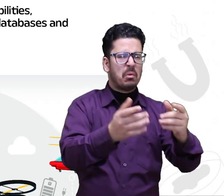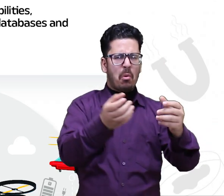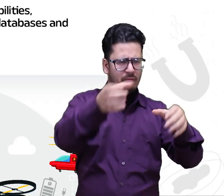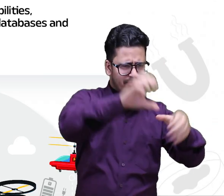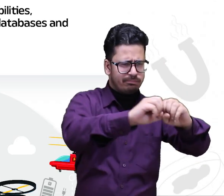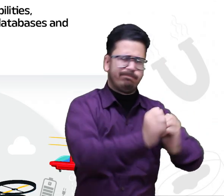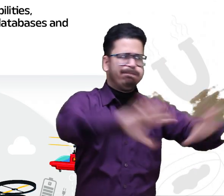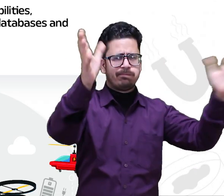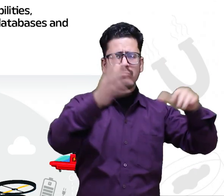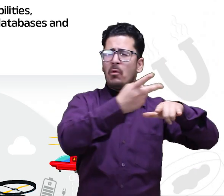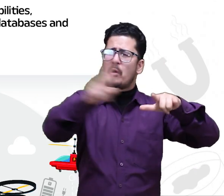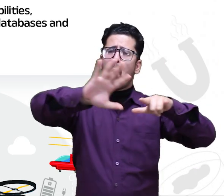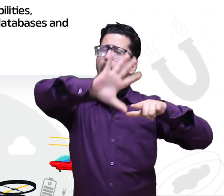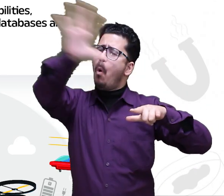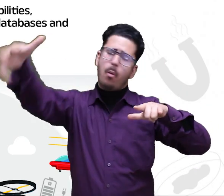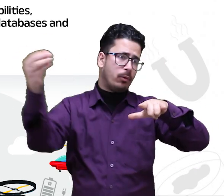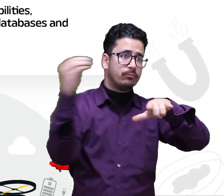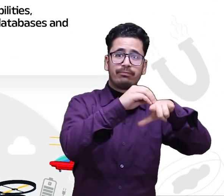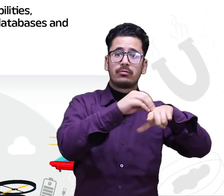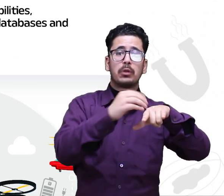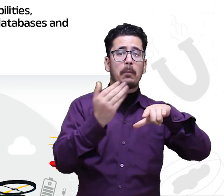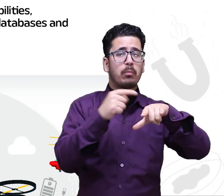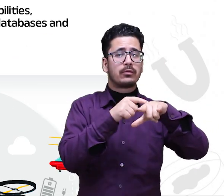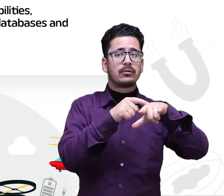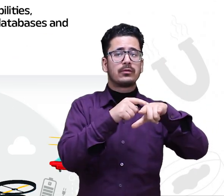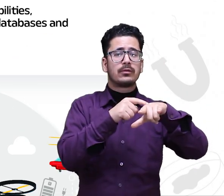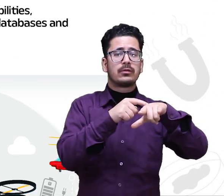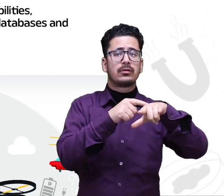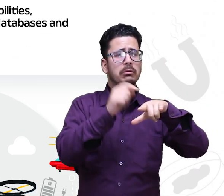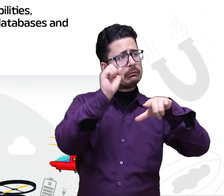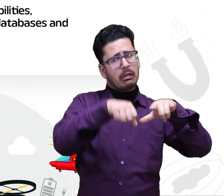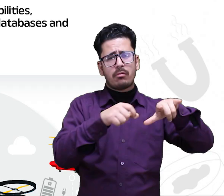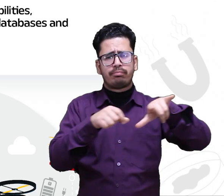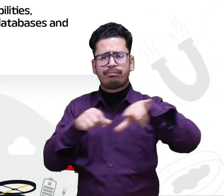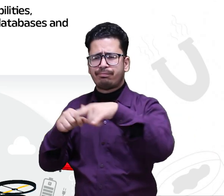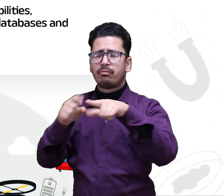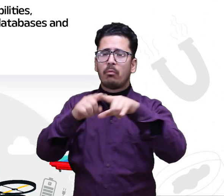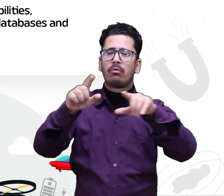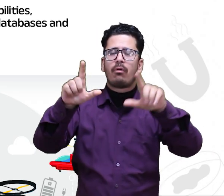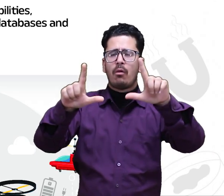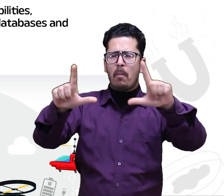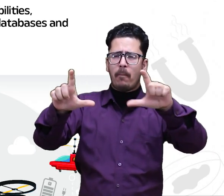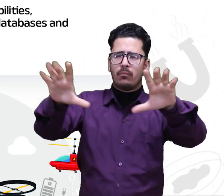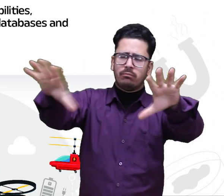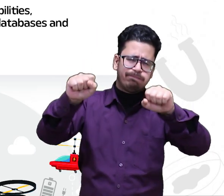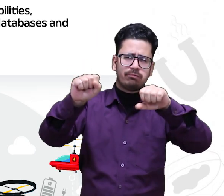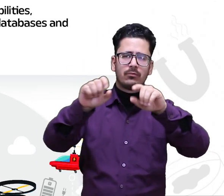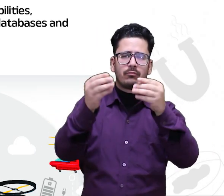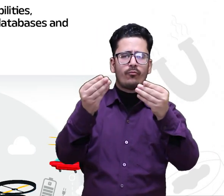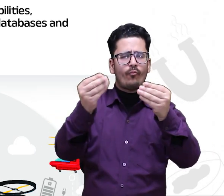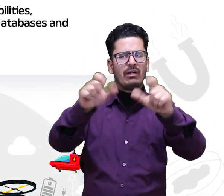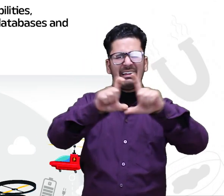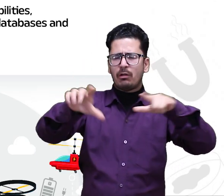Drones are equipped with sophisticated sensors that measure air quality indices and